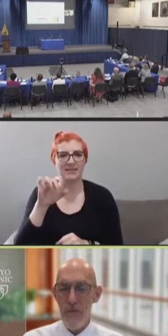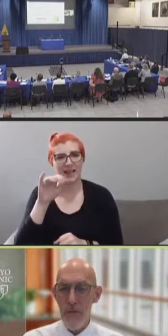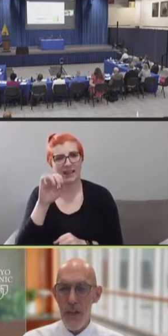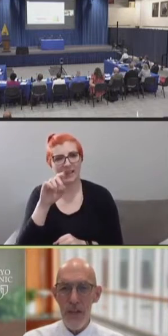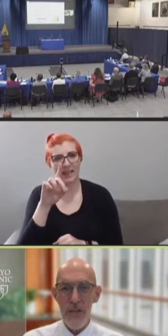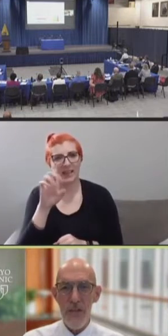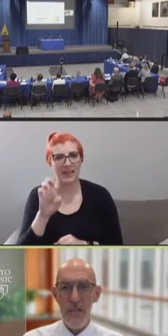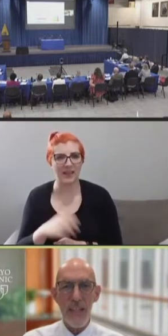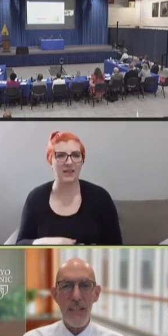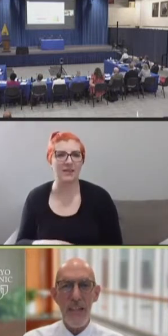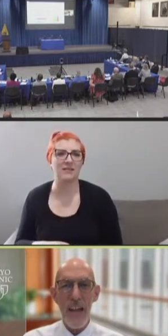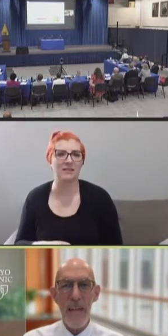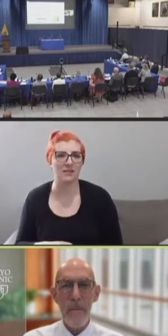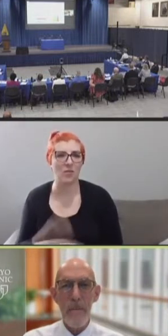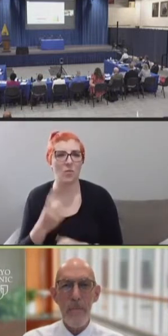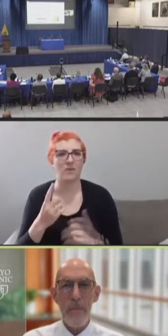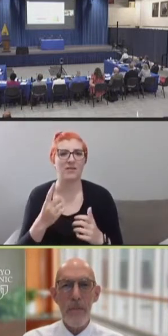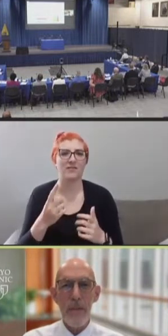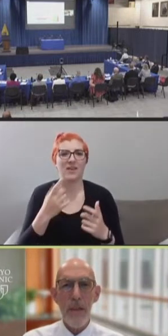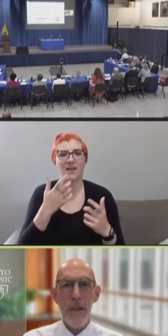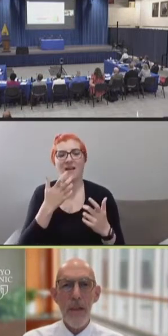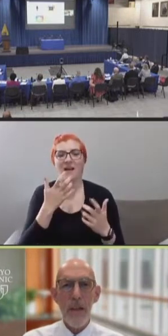omics fields. Next slide.